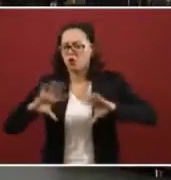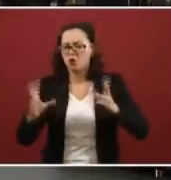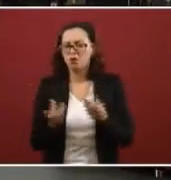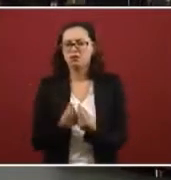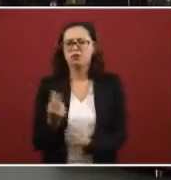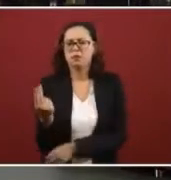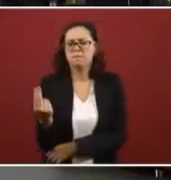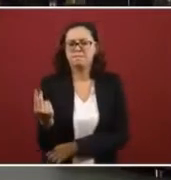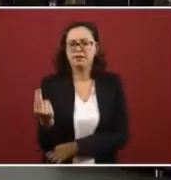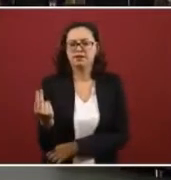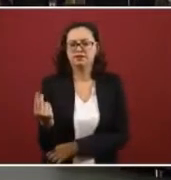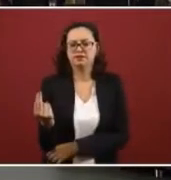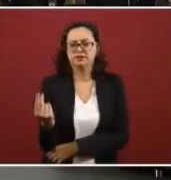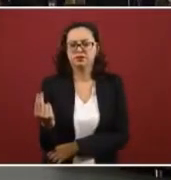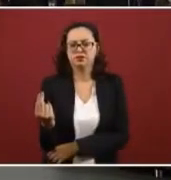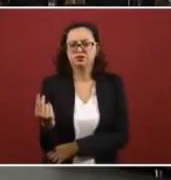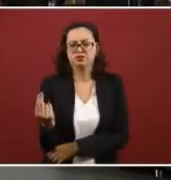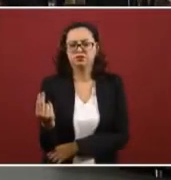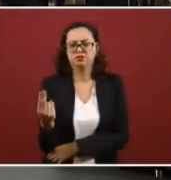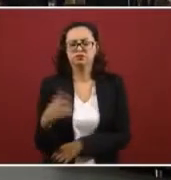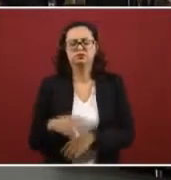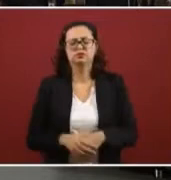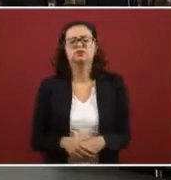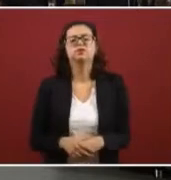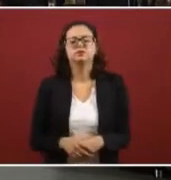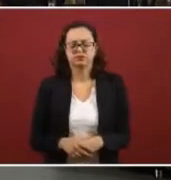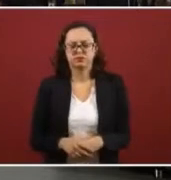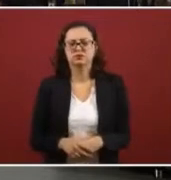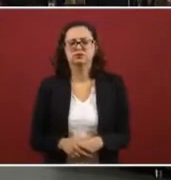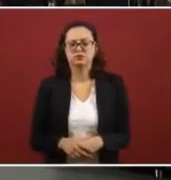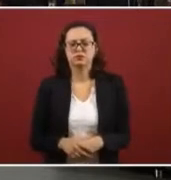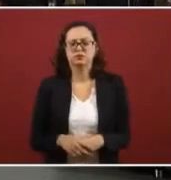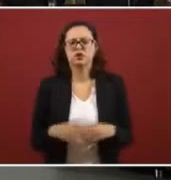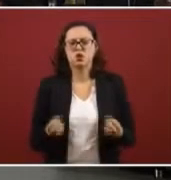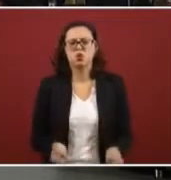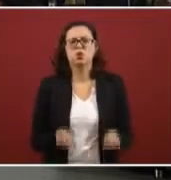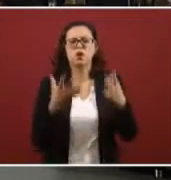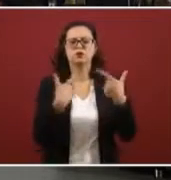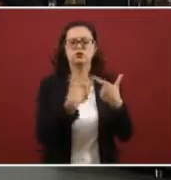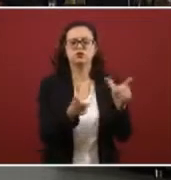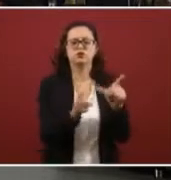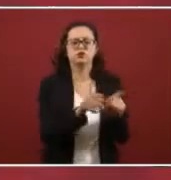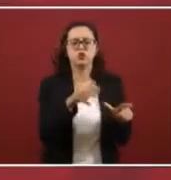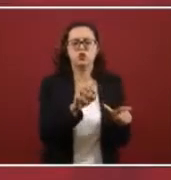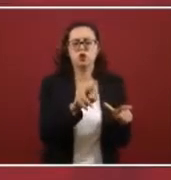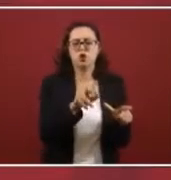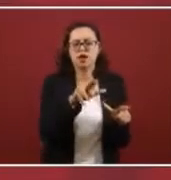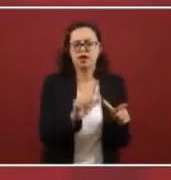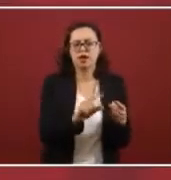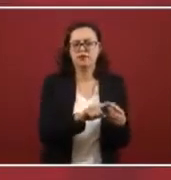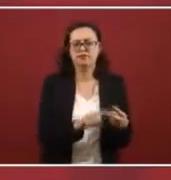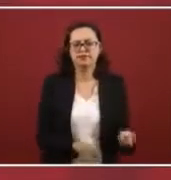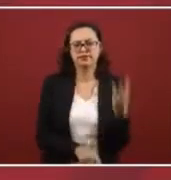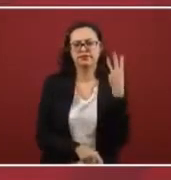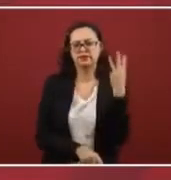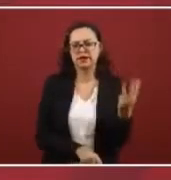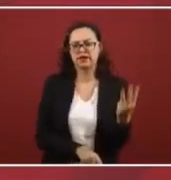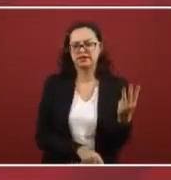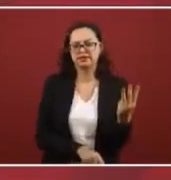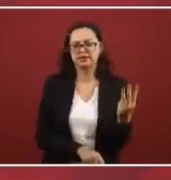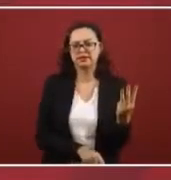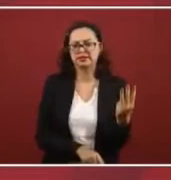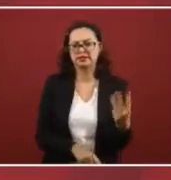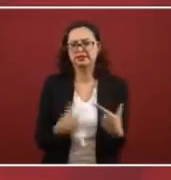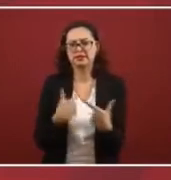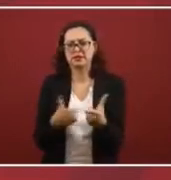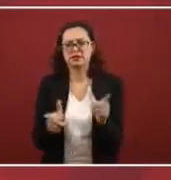There's 25 in total. ¿Cuántos? But how many son de Morena? Are from the Morena tres. Party? ¿Cuántos three. Son